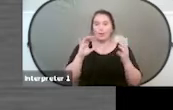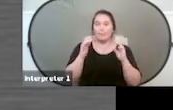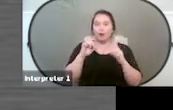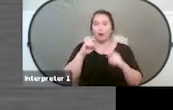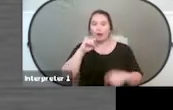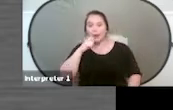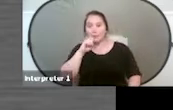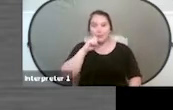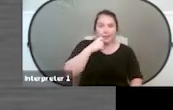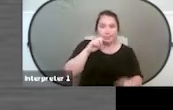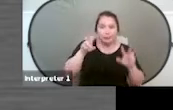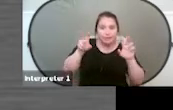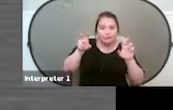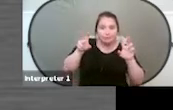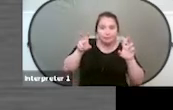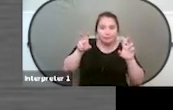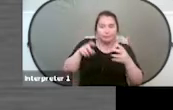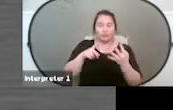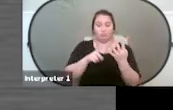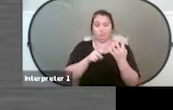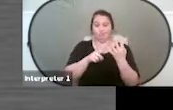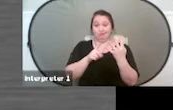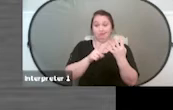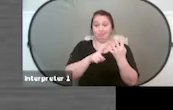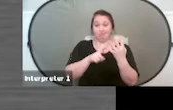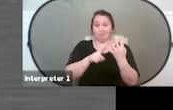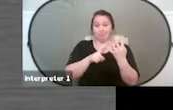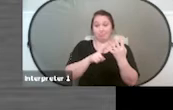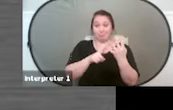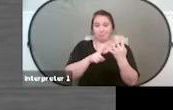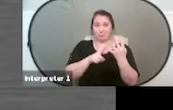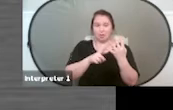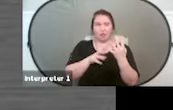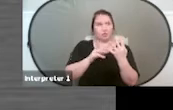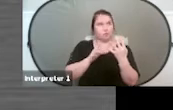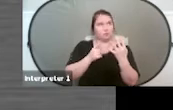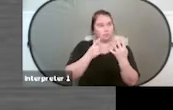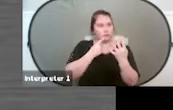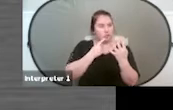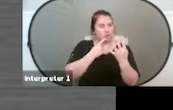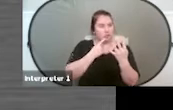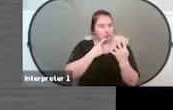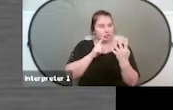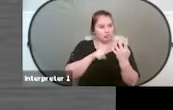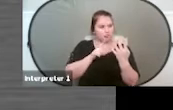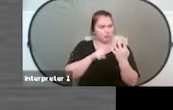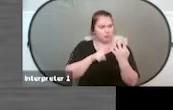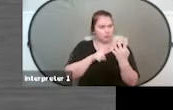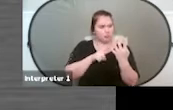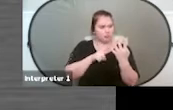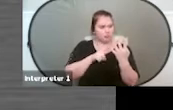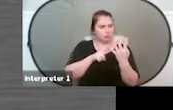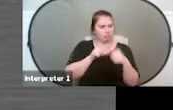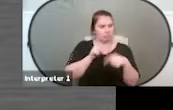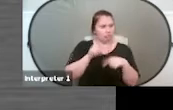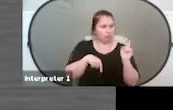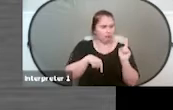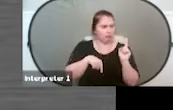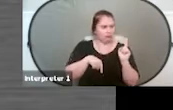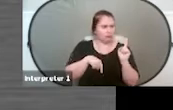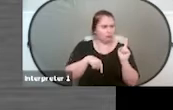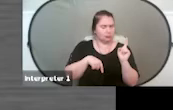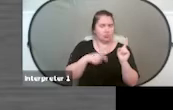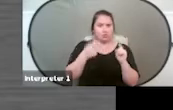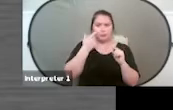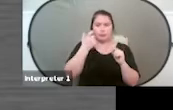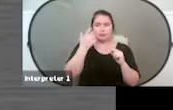option 3 or option 4, what did we say? Option 4, not feasible. On the previous